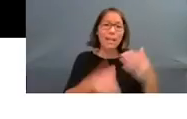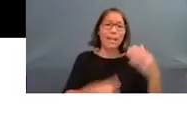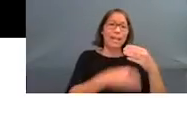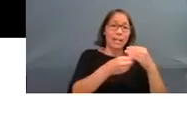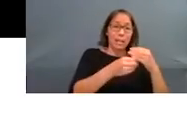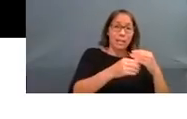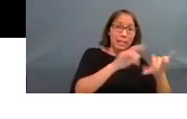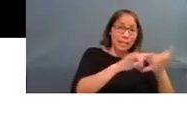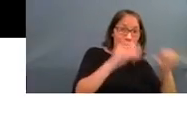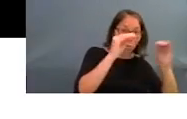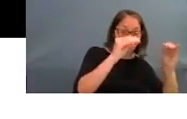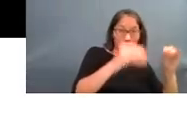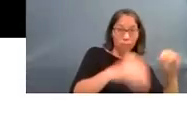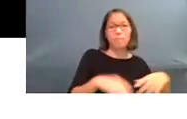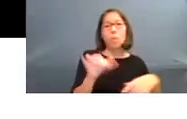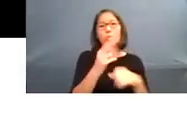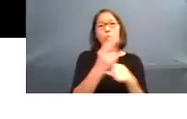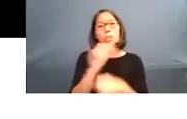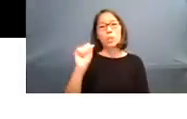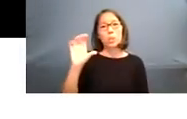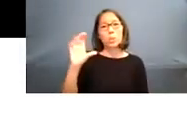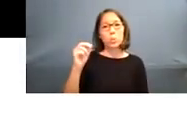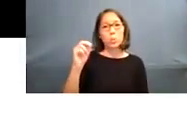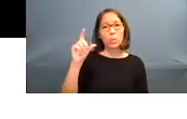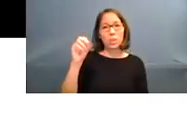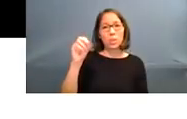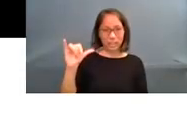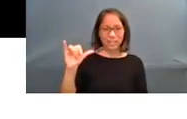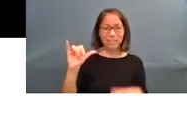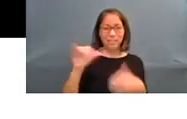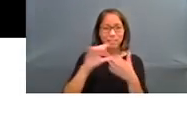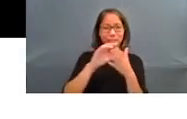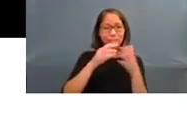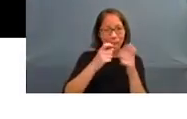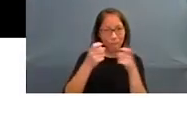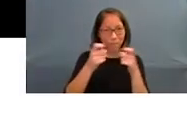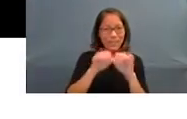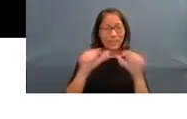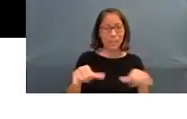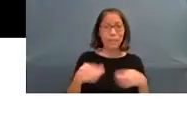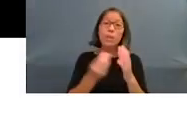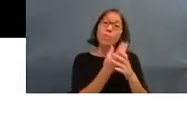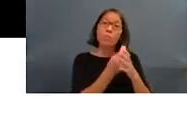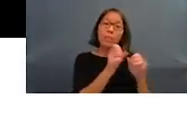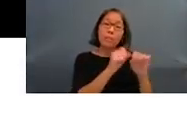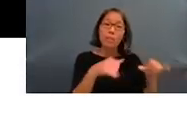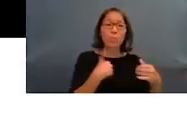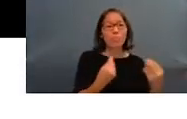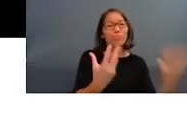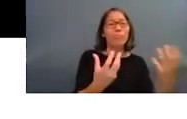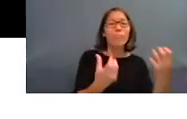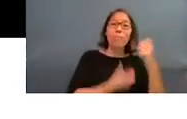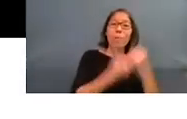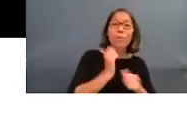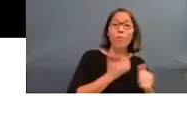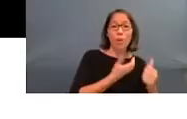instruction and the use of the Schoology learning management system. In the spring semester, we provided the majority of our services